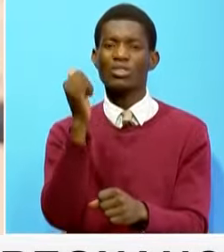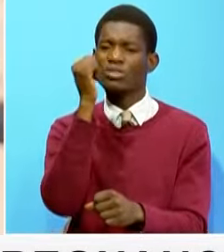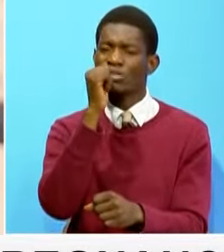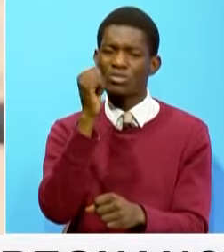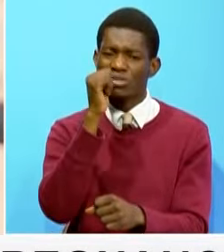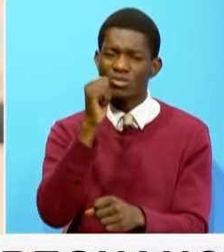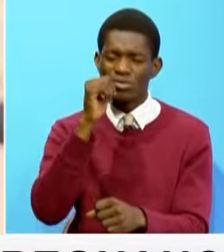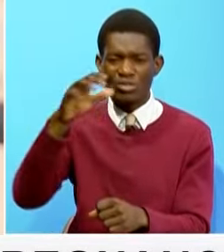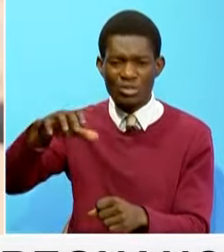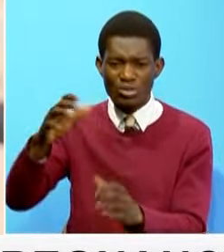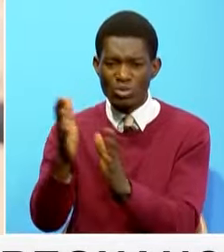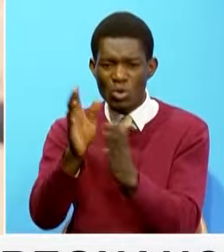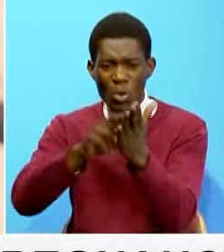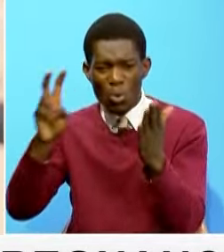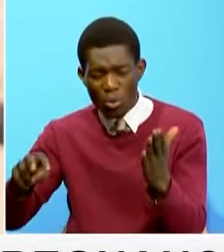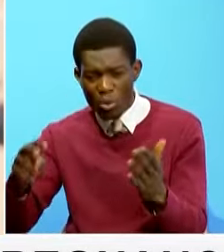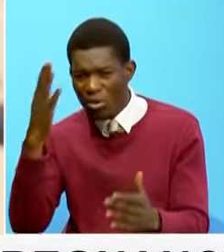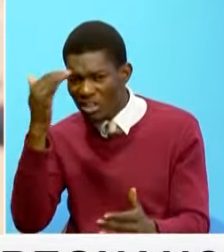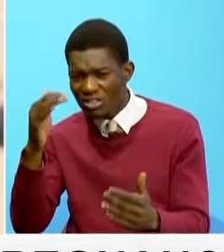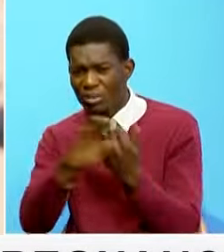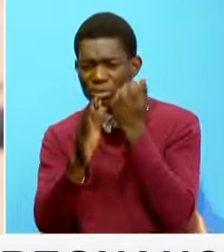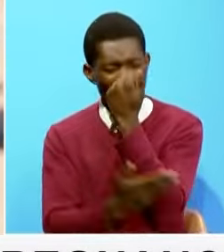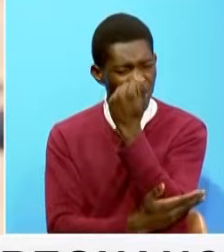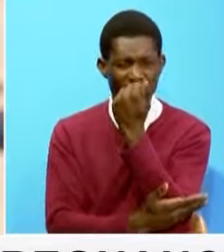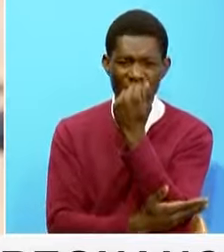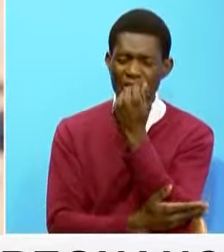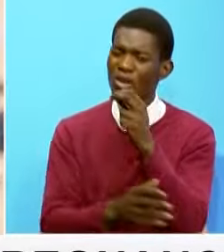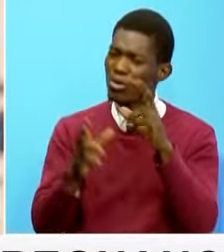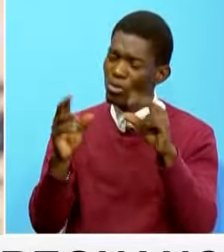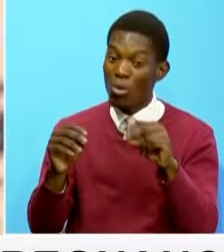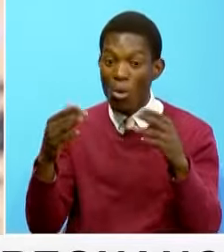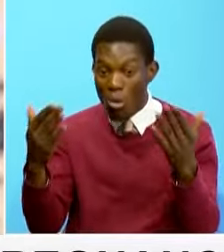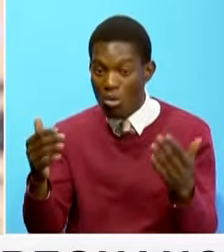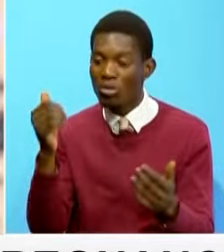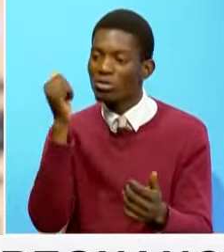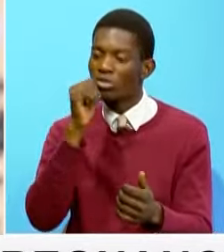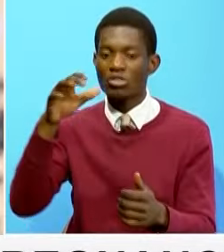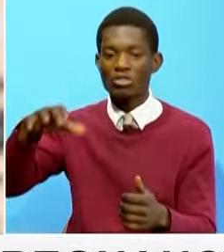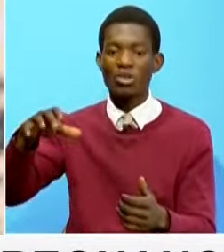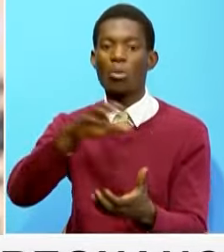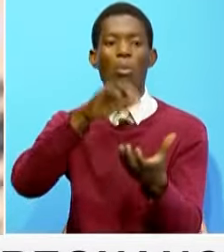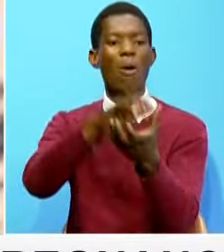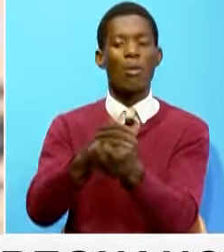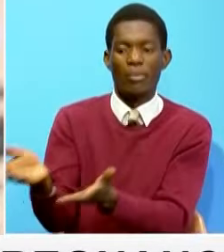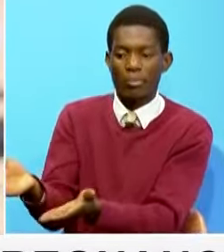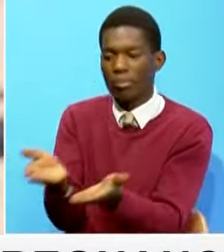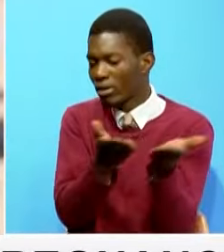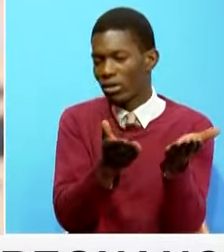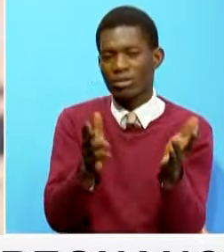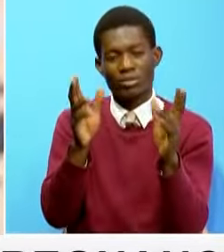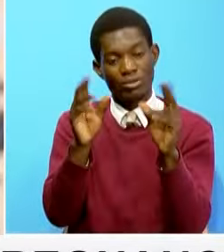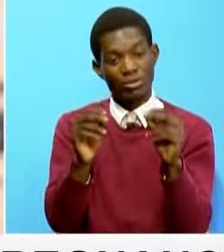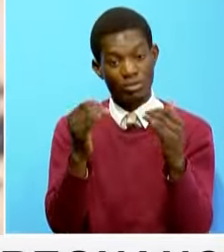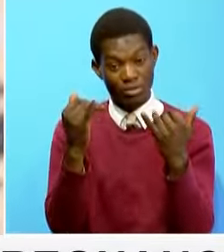of pregnancy. No child should drop out of school because the child is taken to marriage. We are lucky with the coming of the